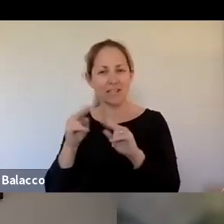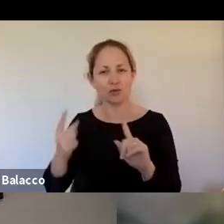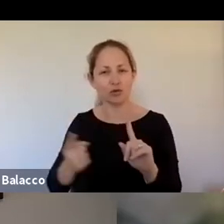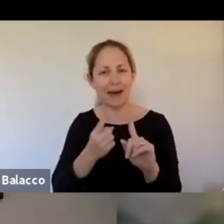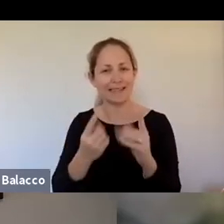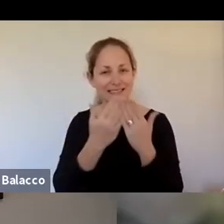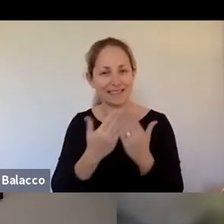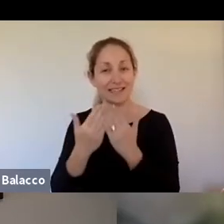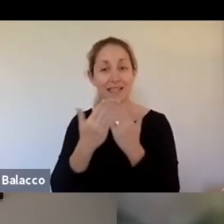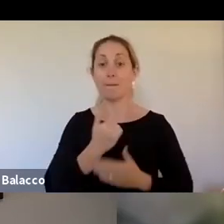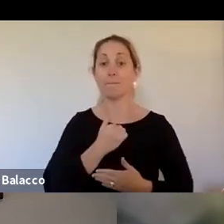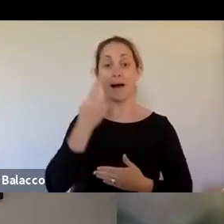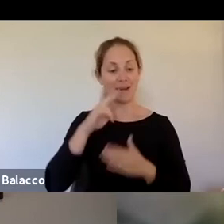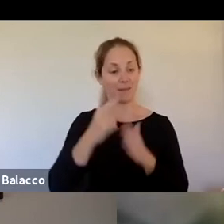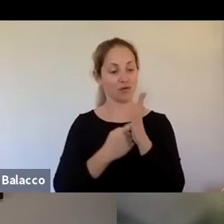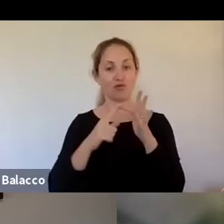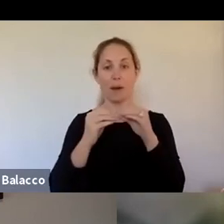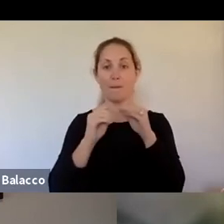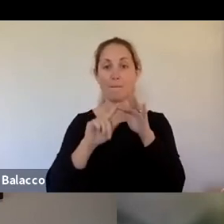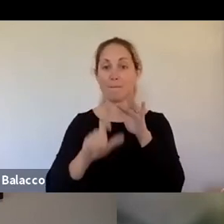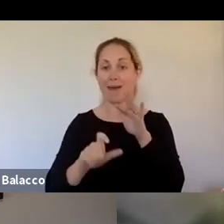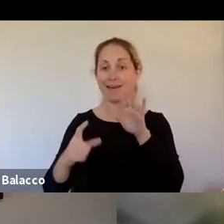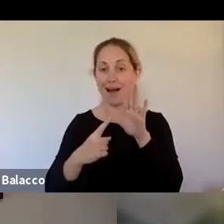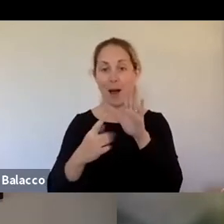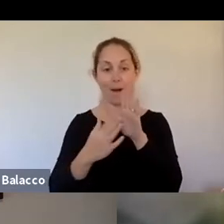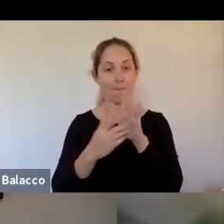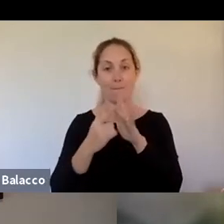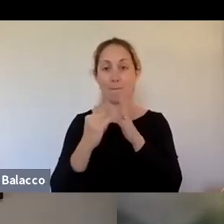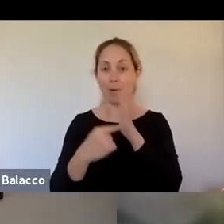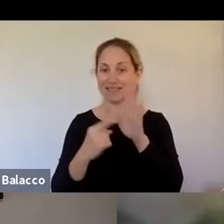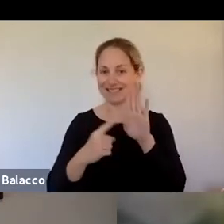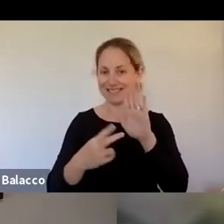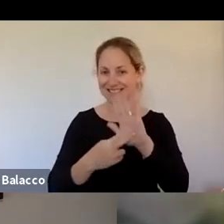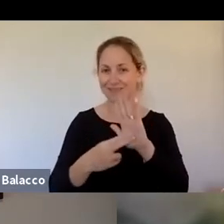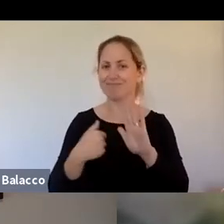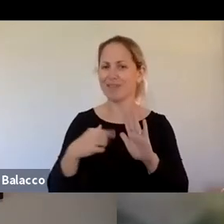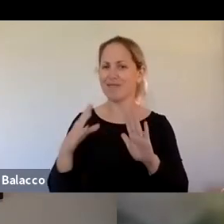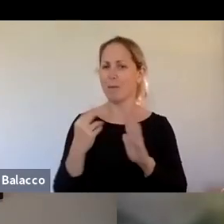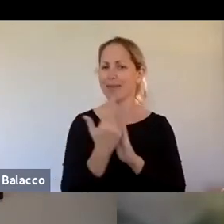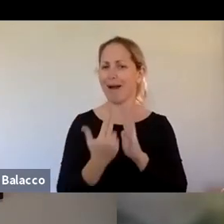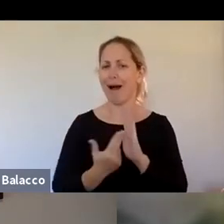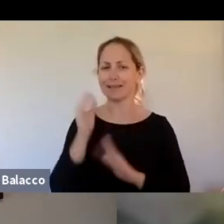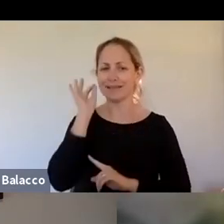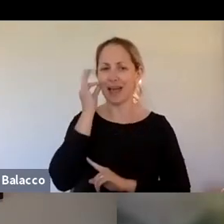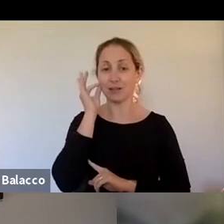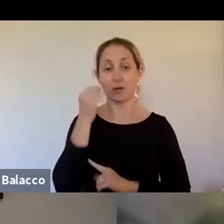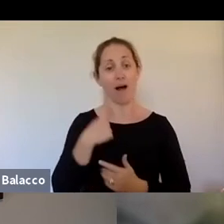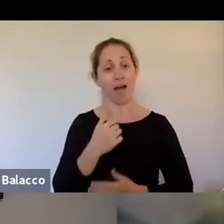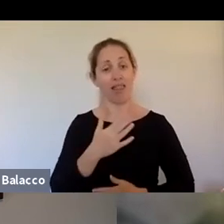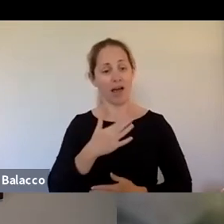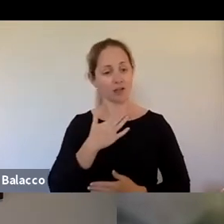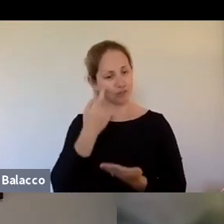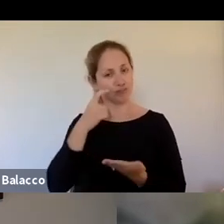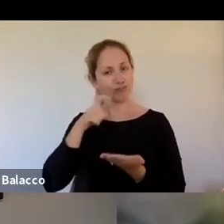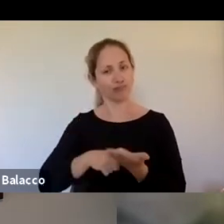of Research at the Australia Council for the Arts. I'd like to begin by acknowledging the traditional owners of the land from which I'm coming to you today, the